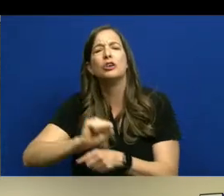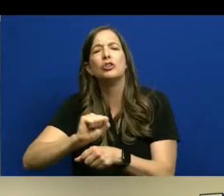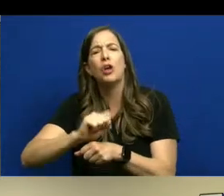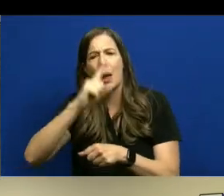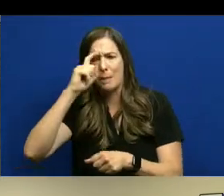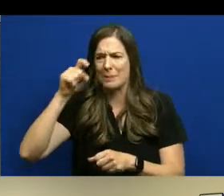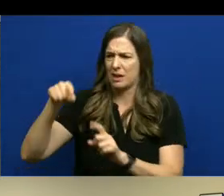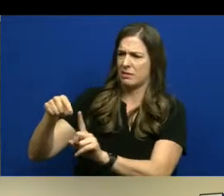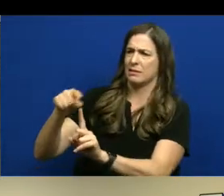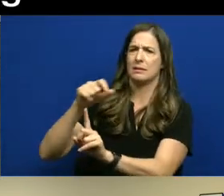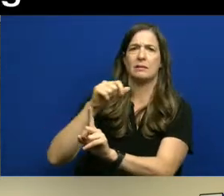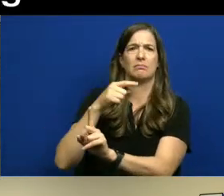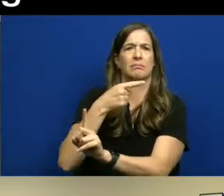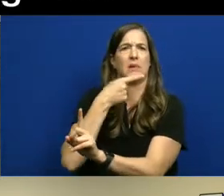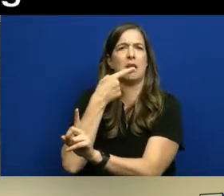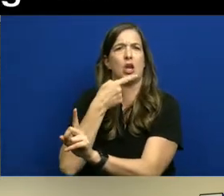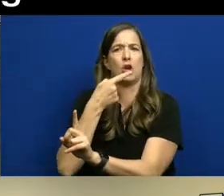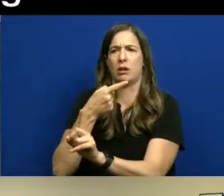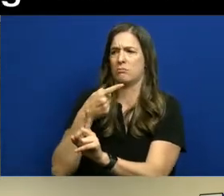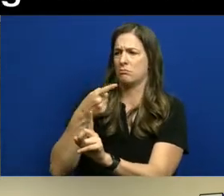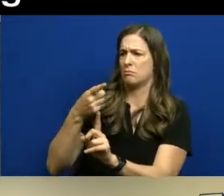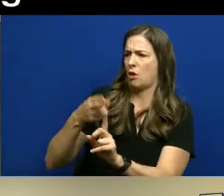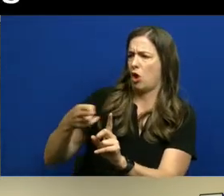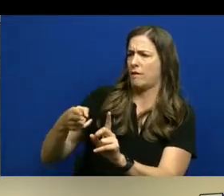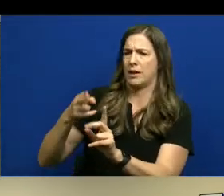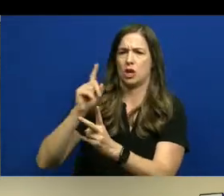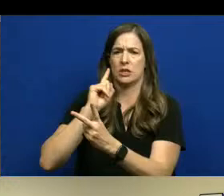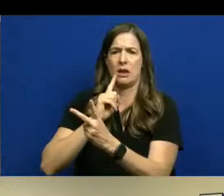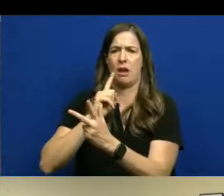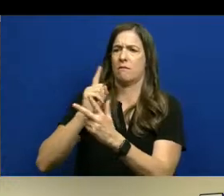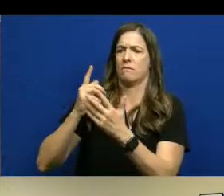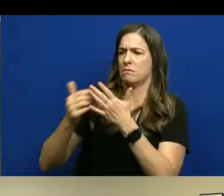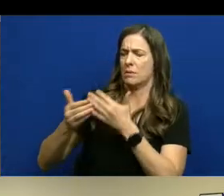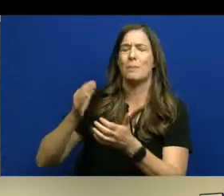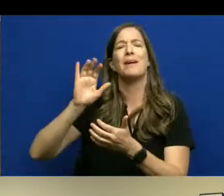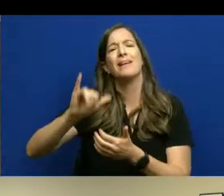status is discrimination. Thank you.